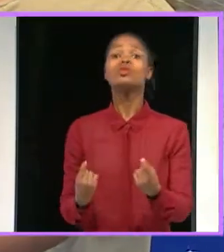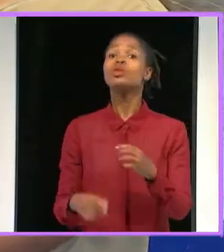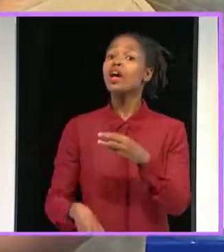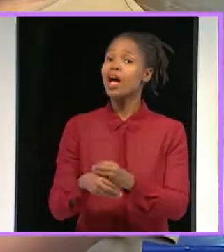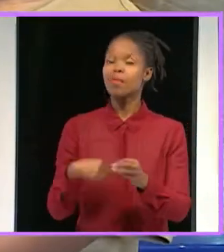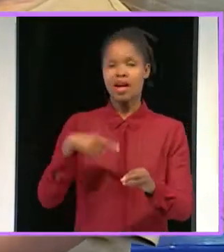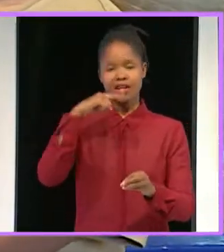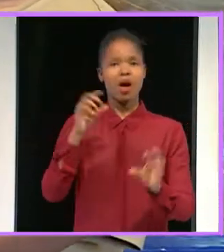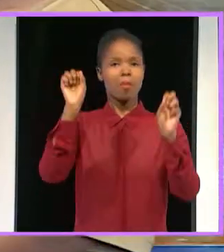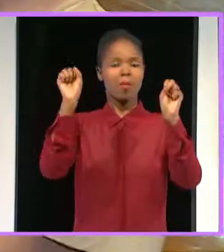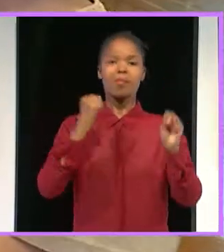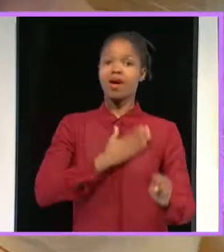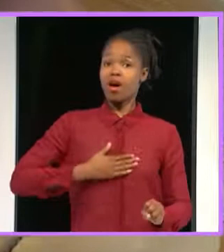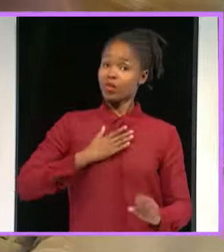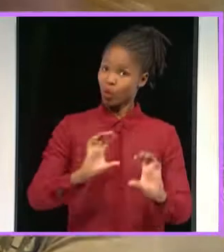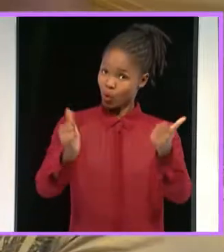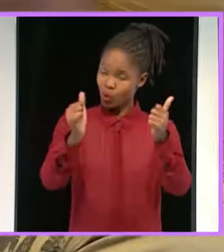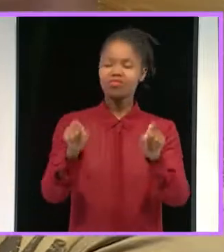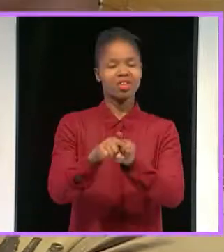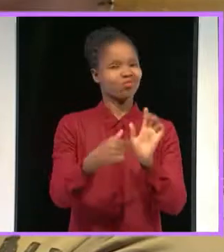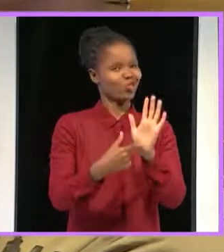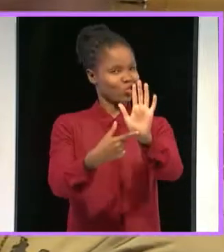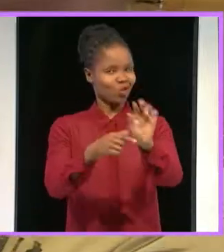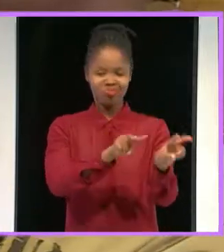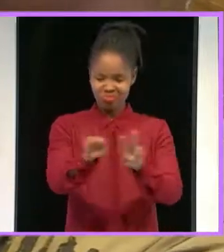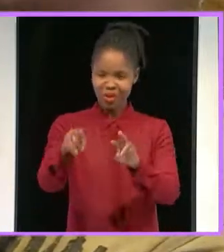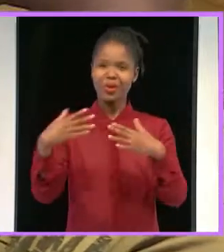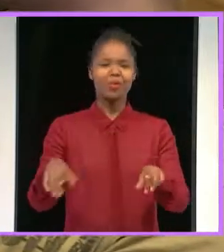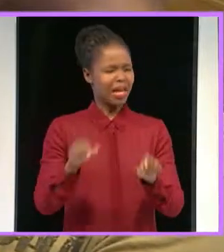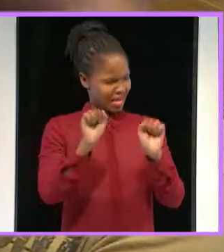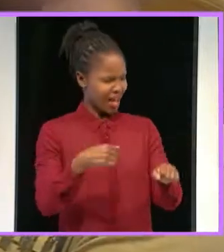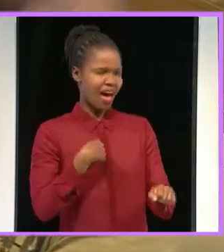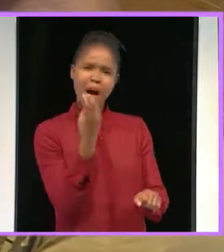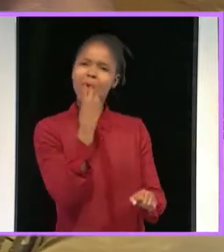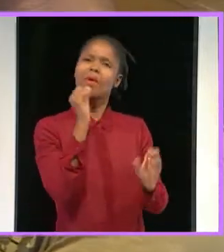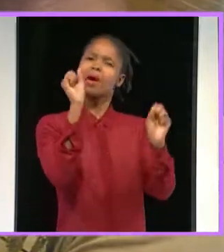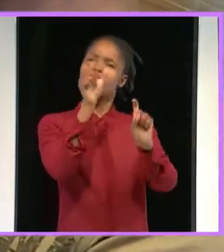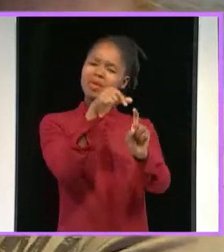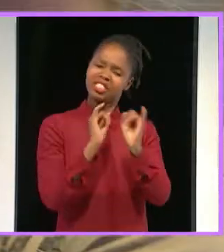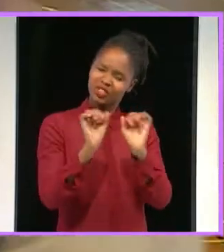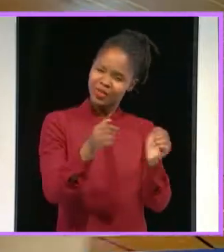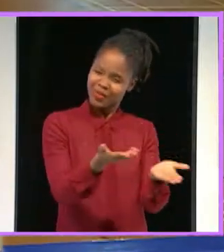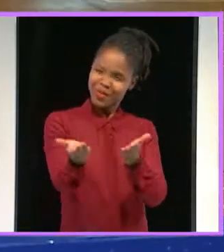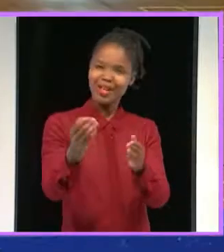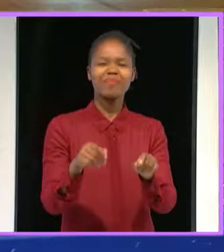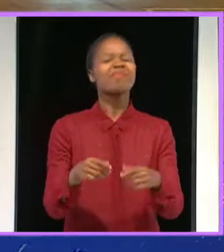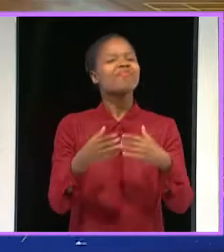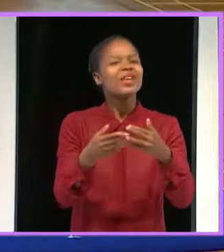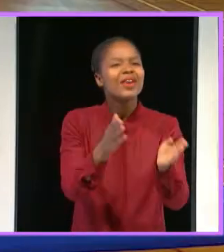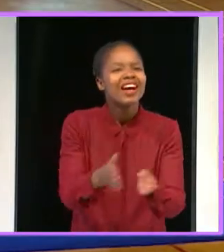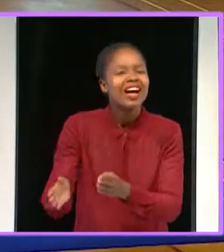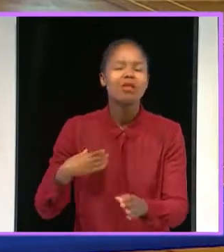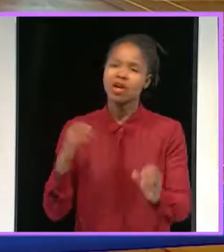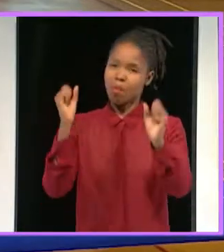going to look for a feel-good story that actually proves that. So, some of Tola a feel-good story. So anyway,